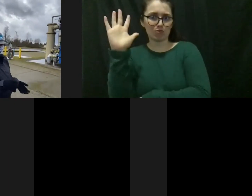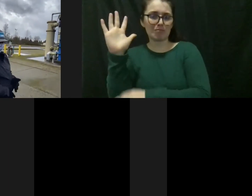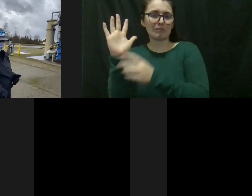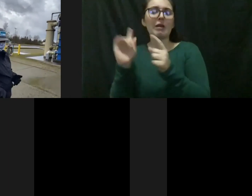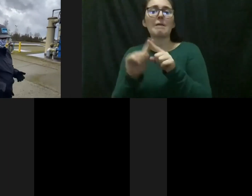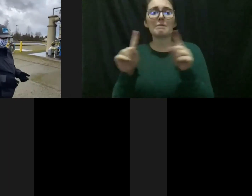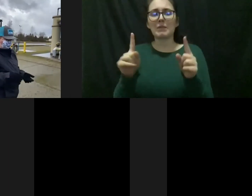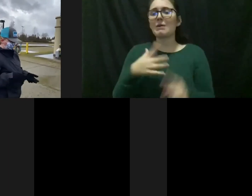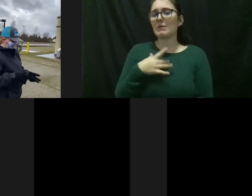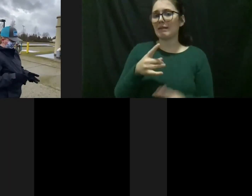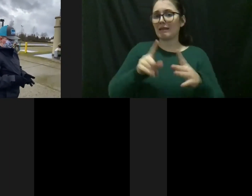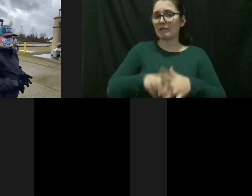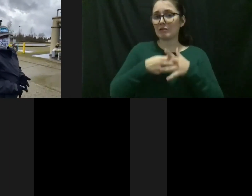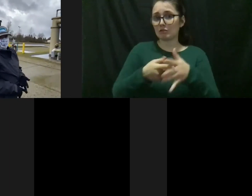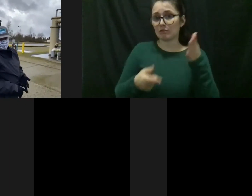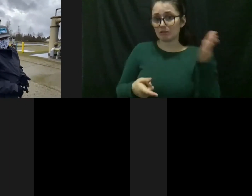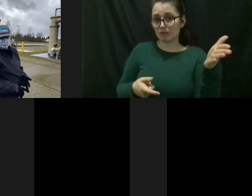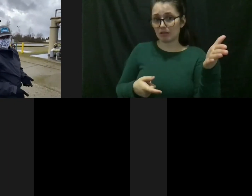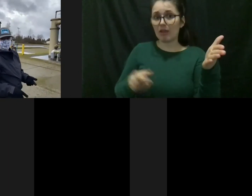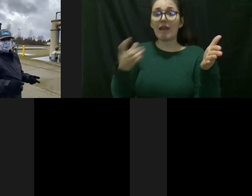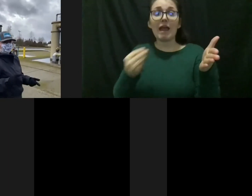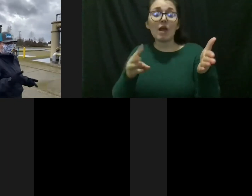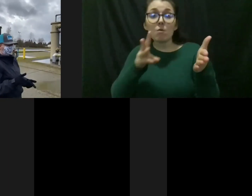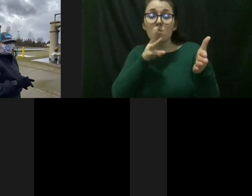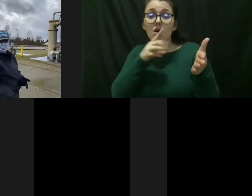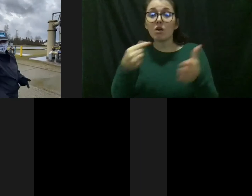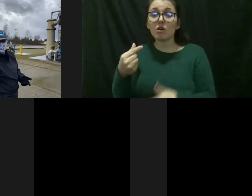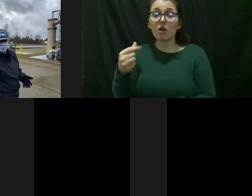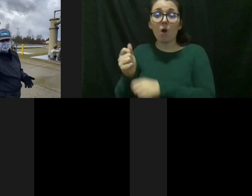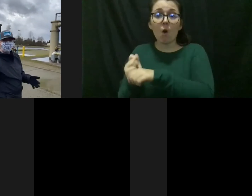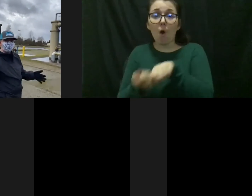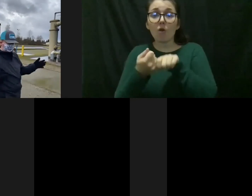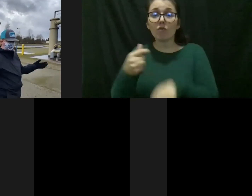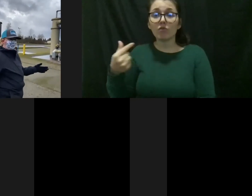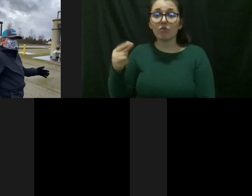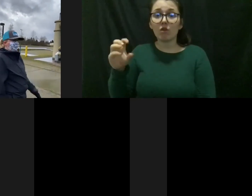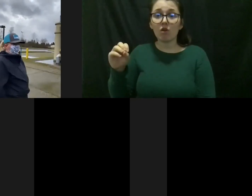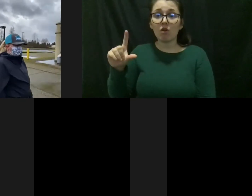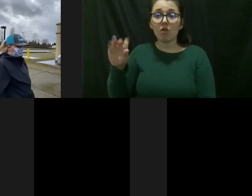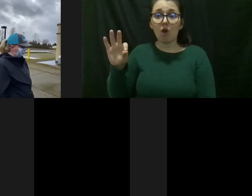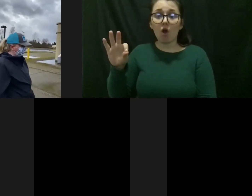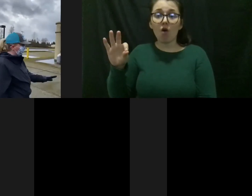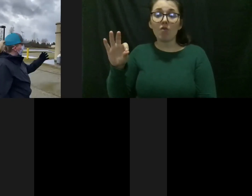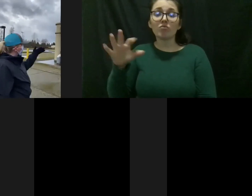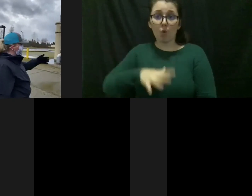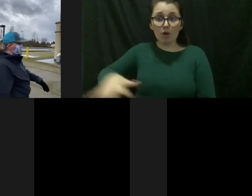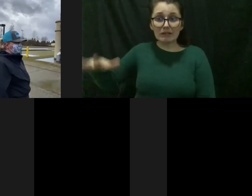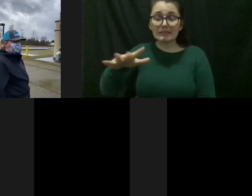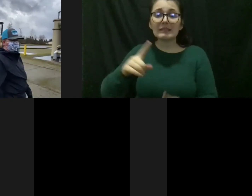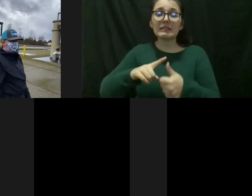tertiary filtration system. Okay. It's currently not online. It's for recycled Class A